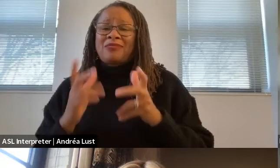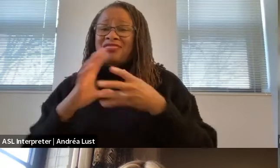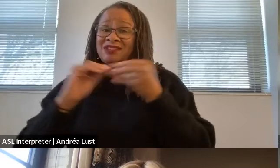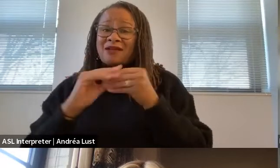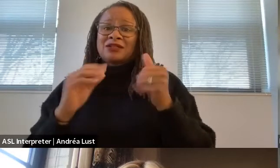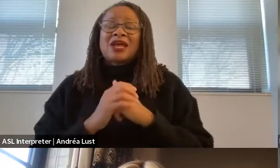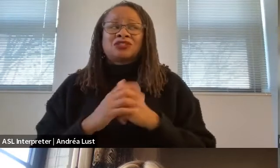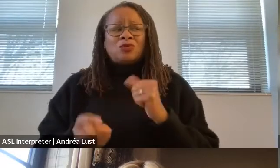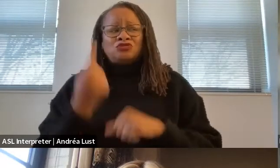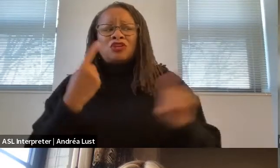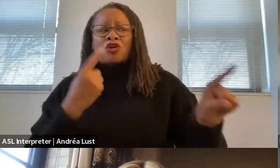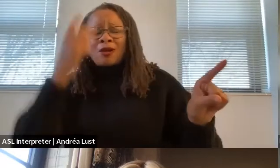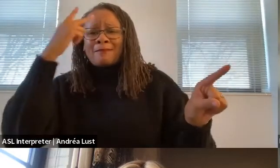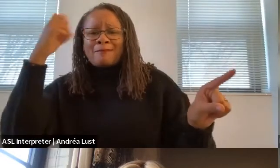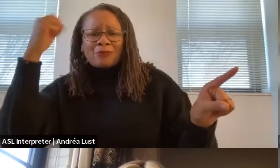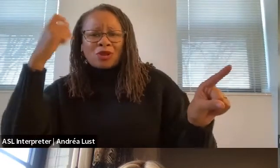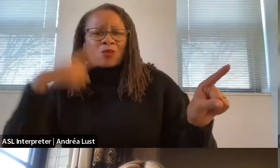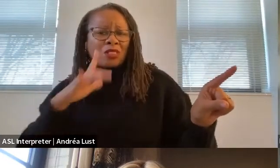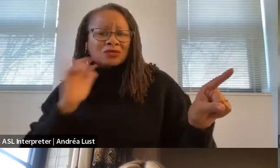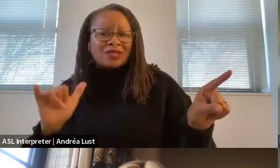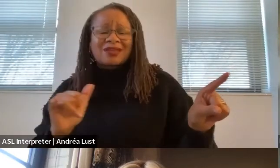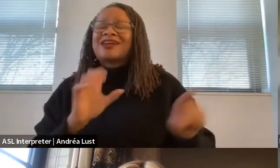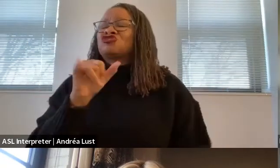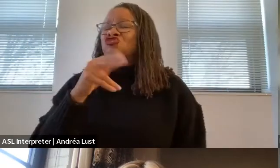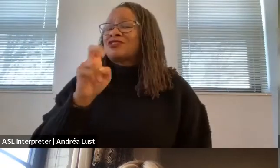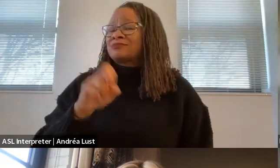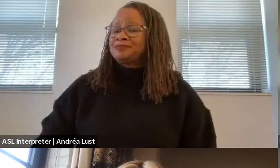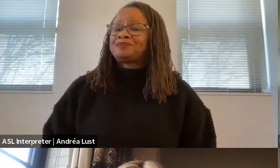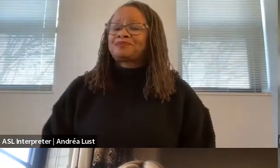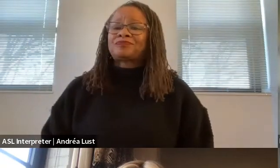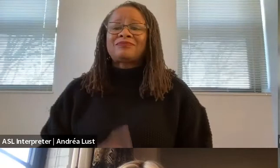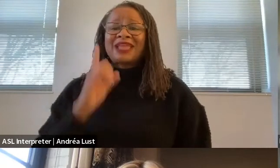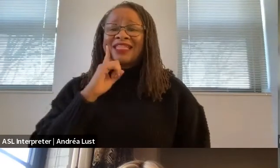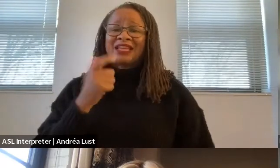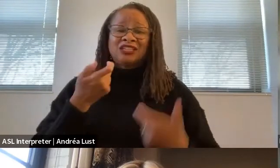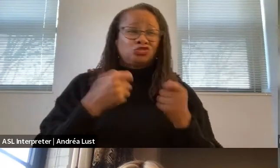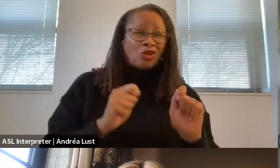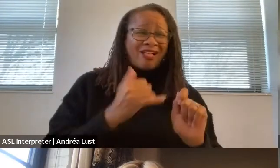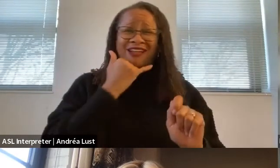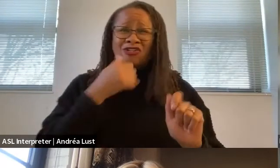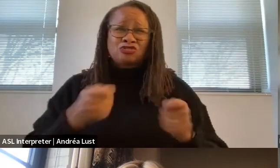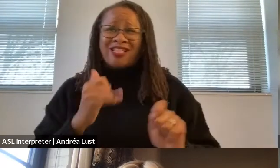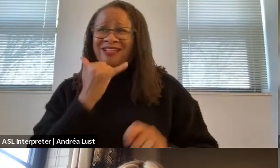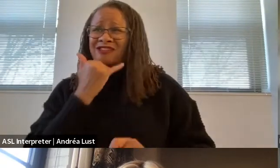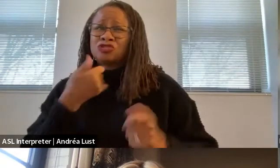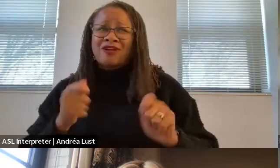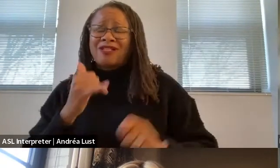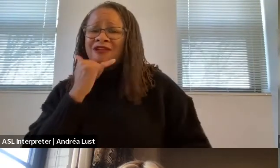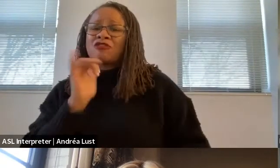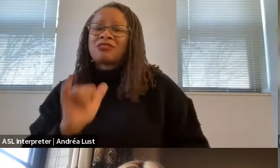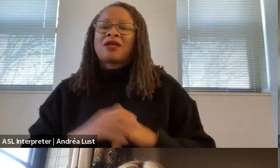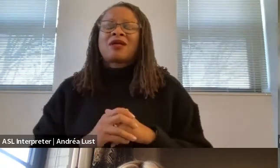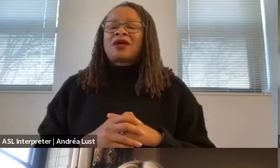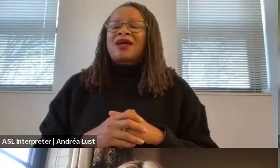is. And I think it was a trial and error thing. And you know, I joke somewhere